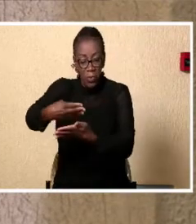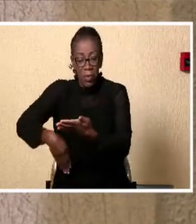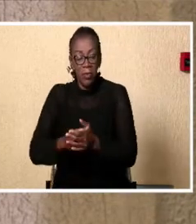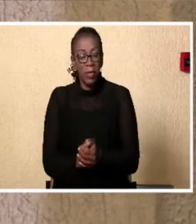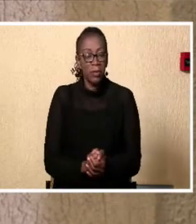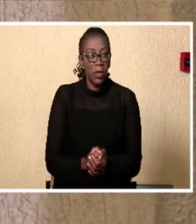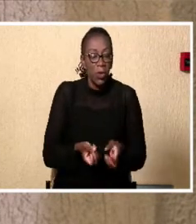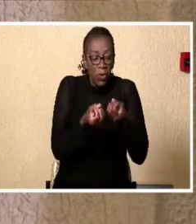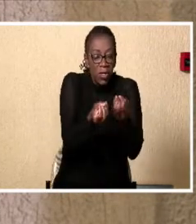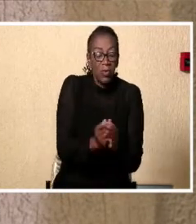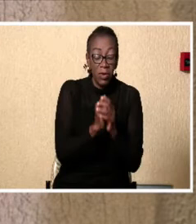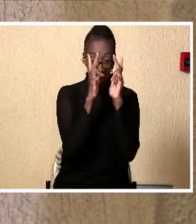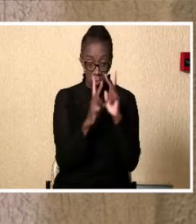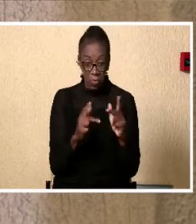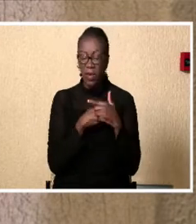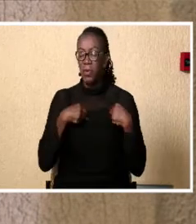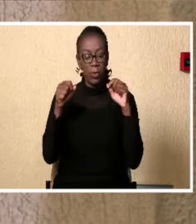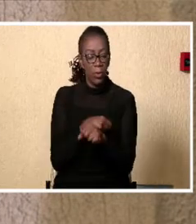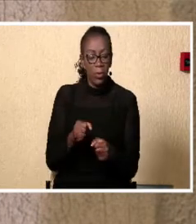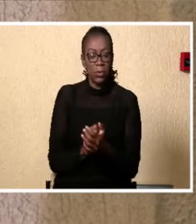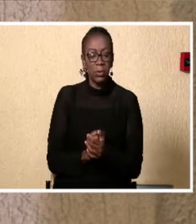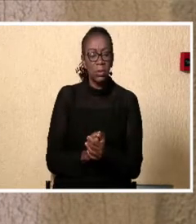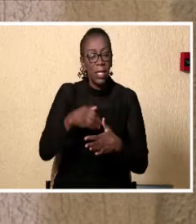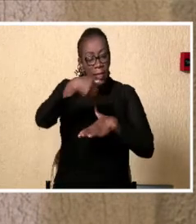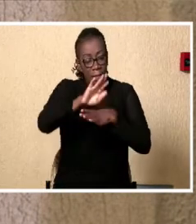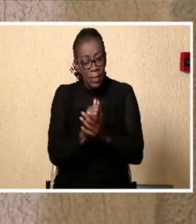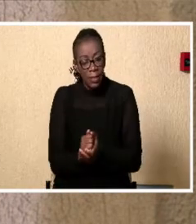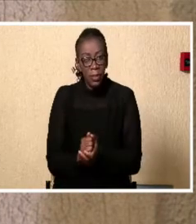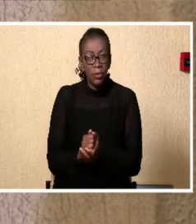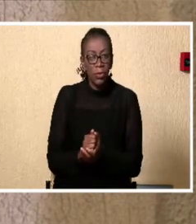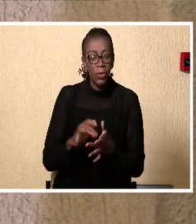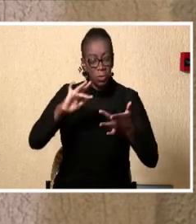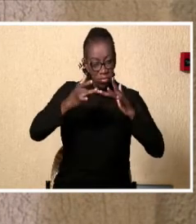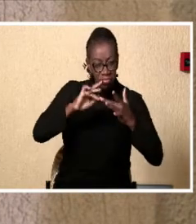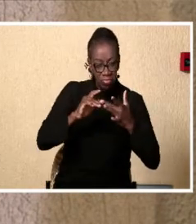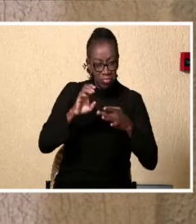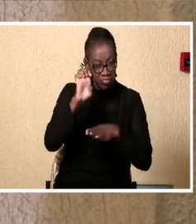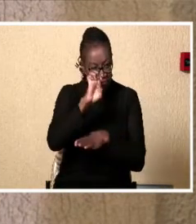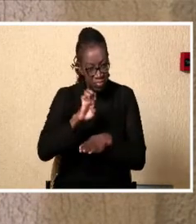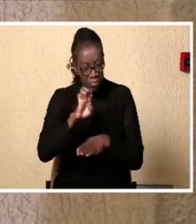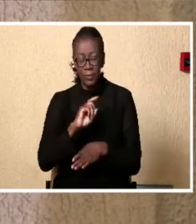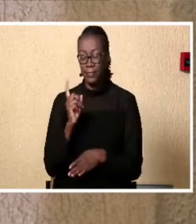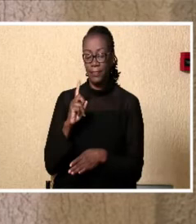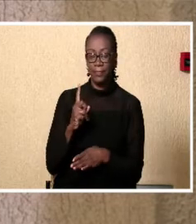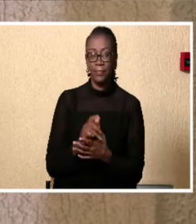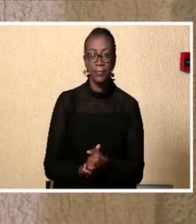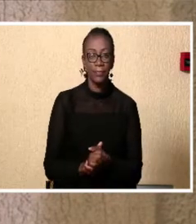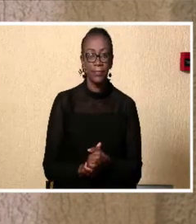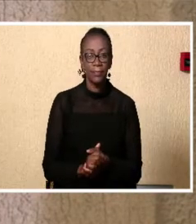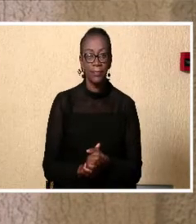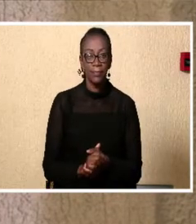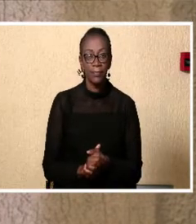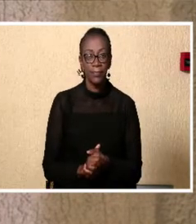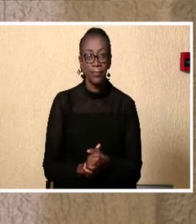emailing them. And of course, it was posing a health challenge to us as well as to the public. Because remember, we are still working within the provisions